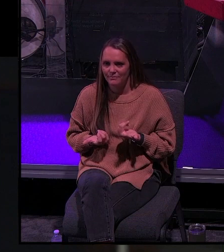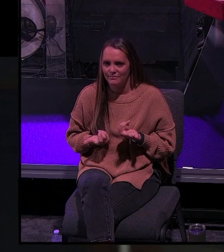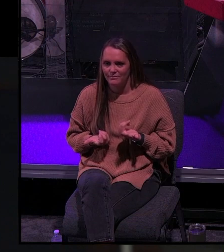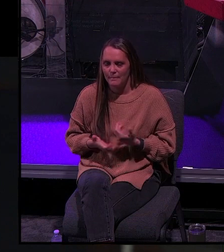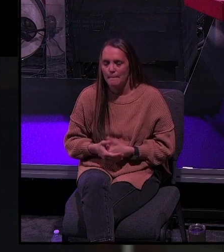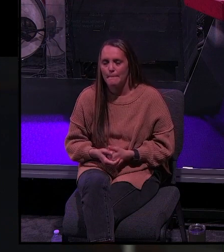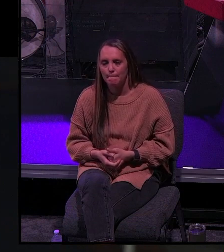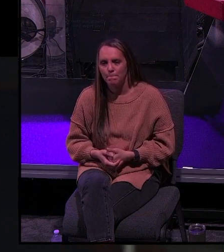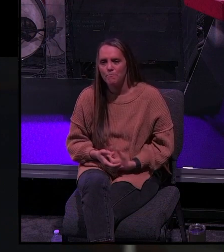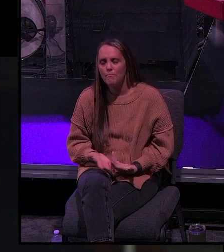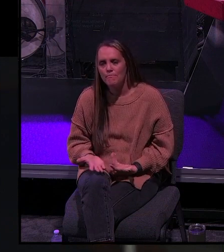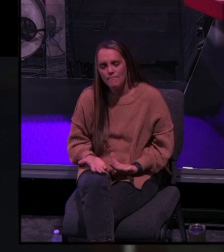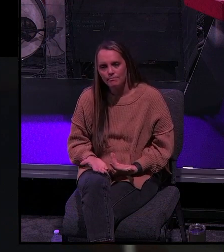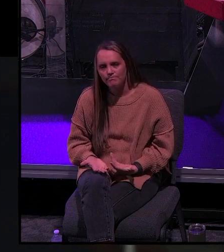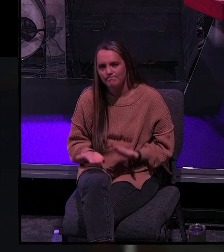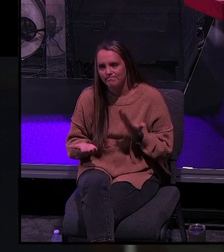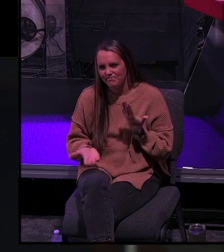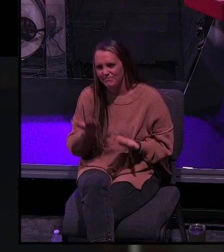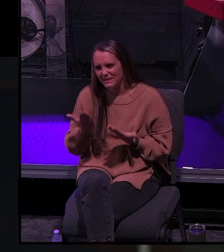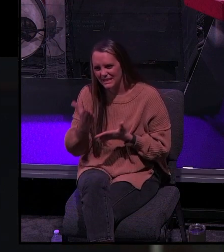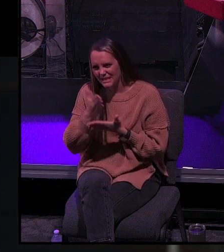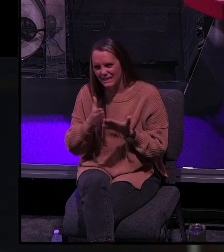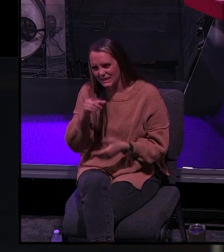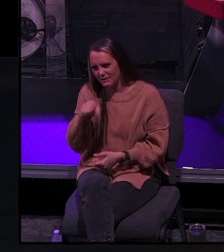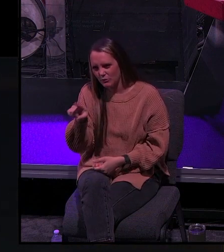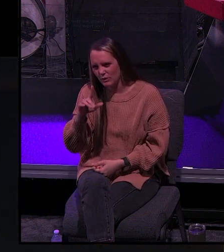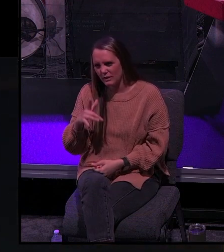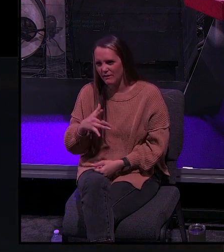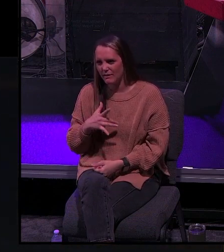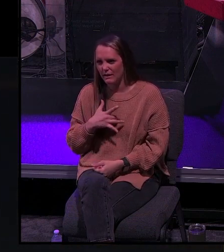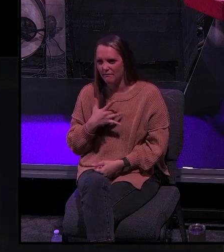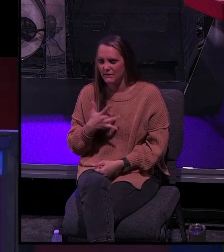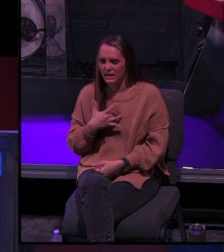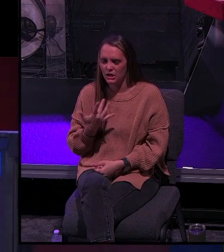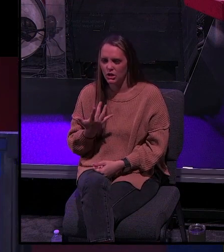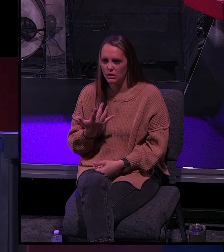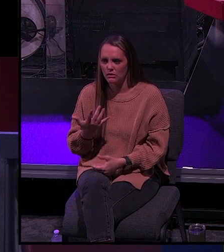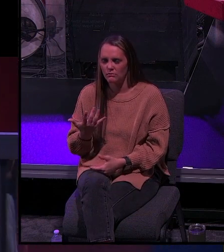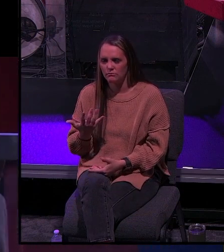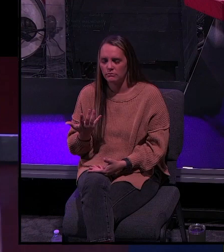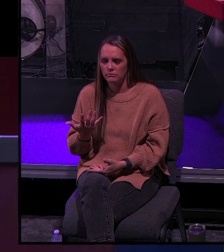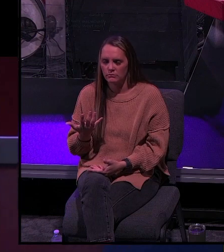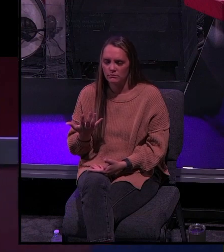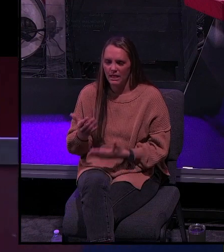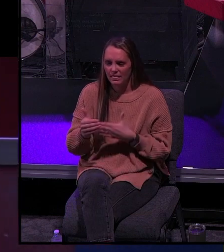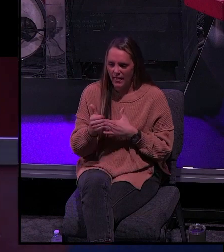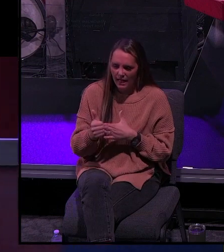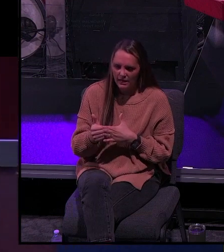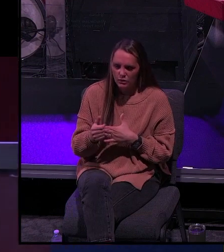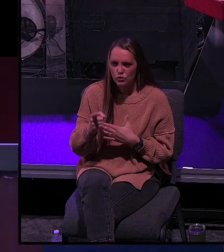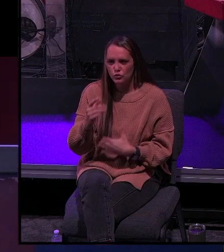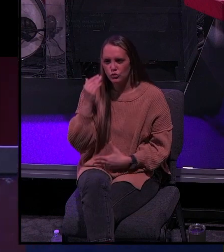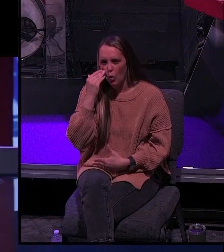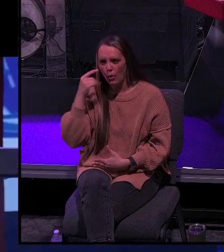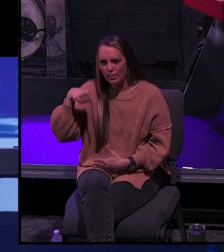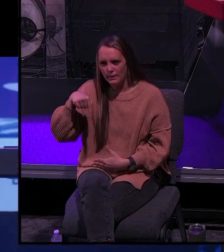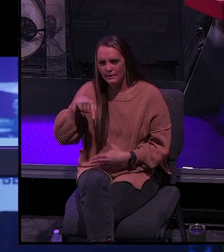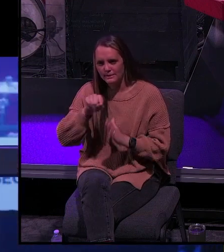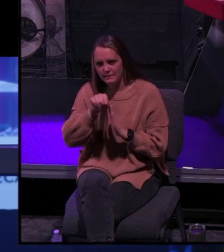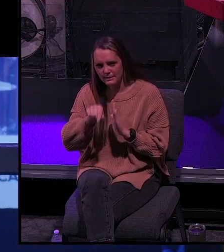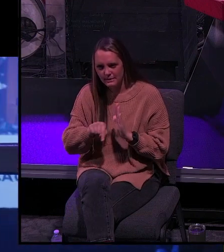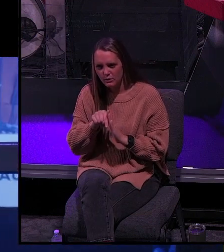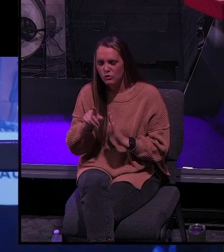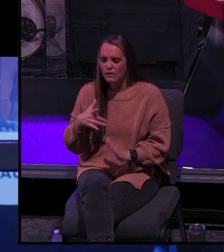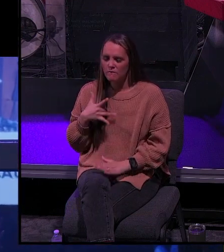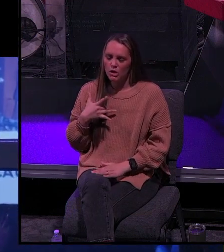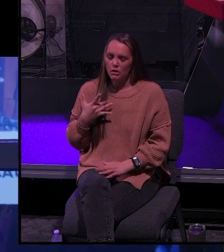Or, you know, maybe some of you are feeling led right now. Maybe you know, even just in this season we've been in, you feel prompted to